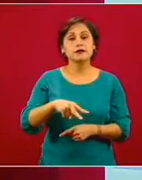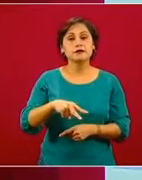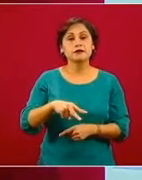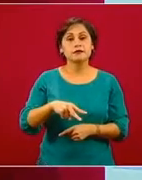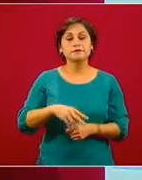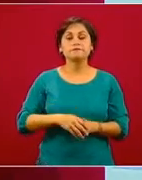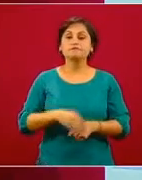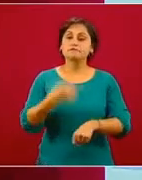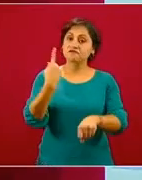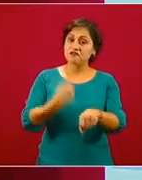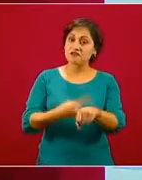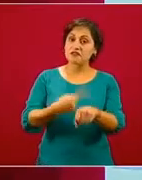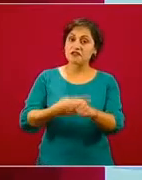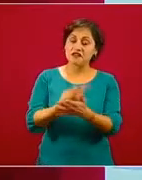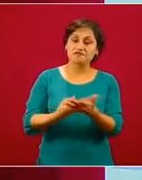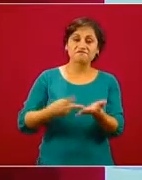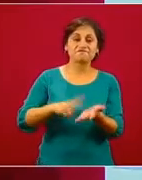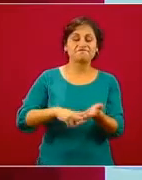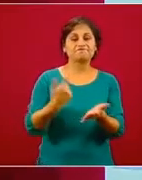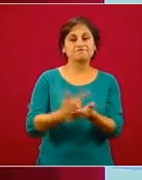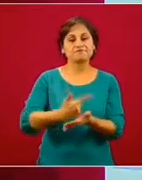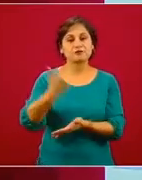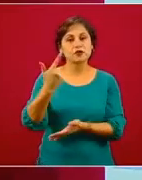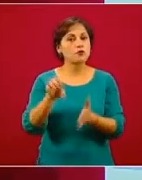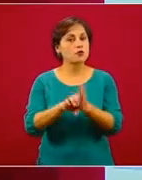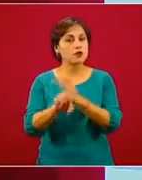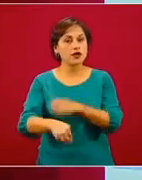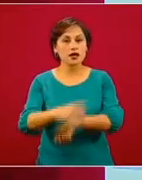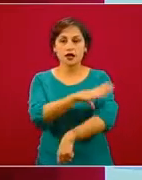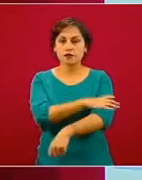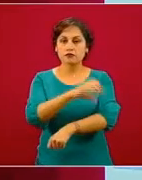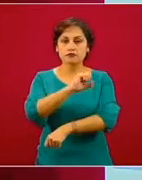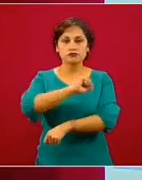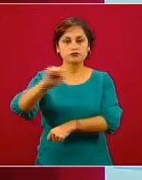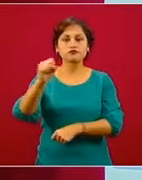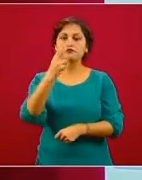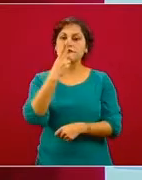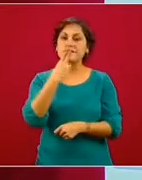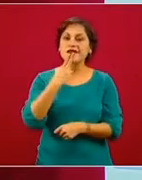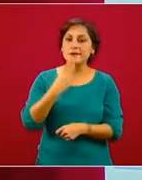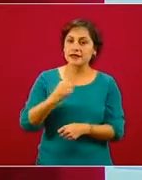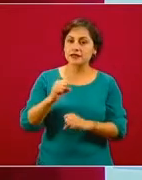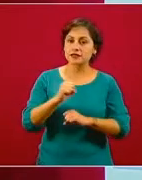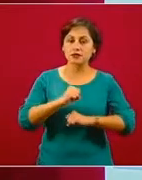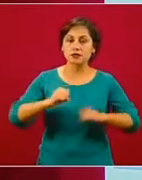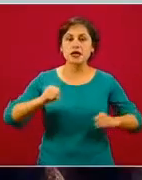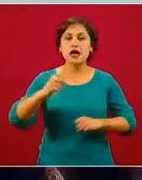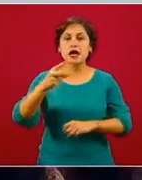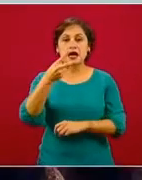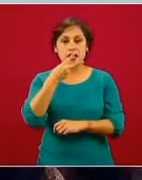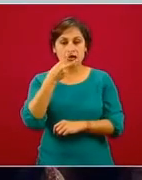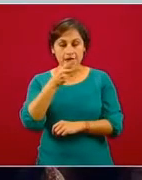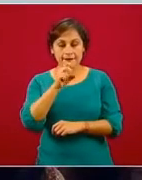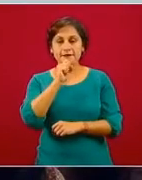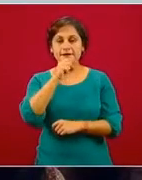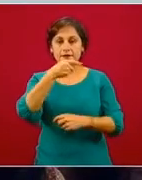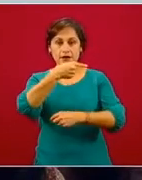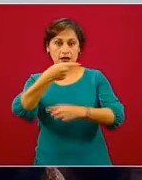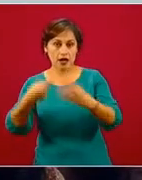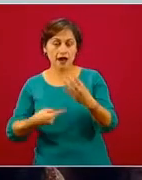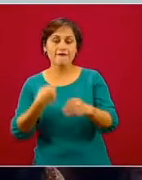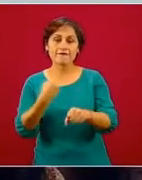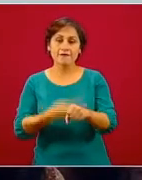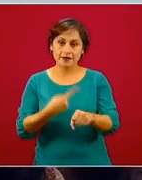And in Mexico, chronic illness has contributed greatly to a lot of these fatalities, as well as smoking